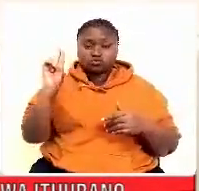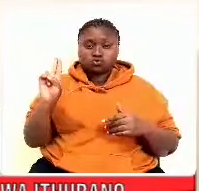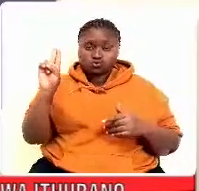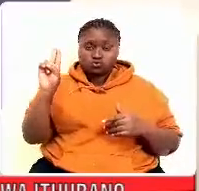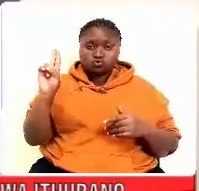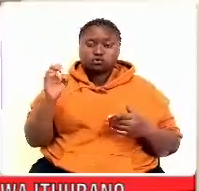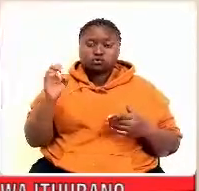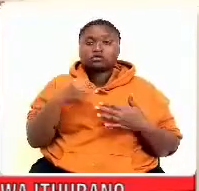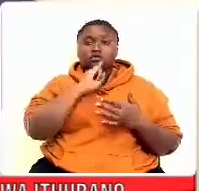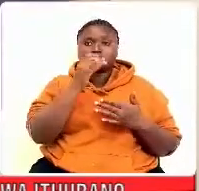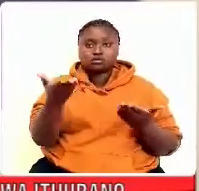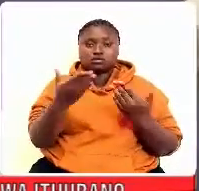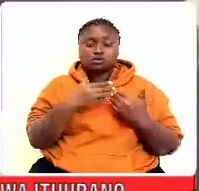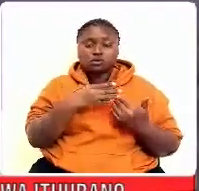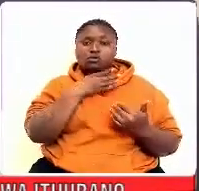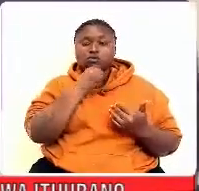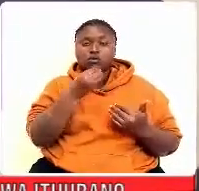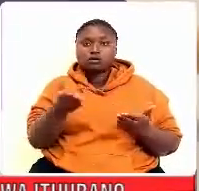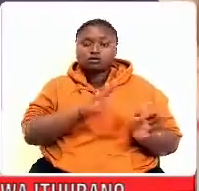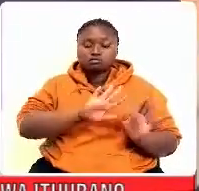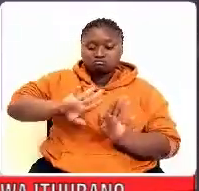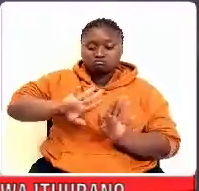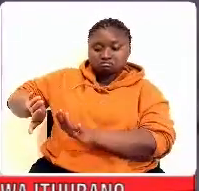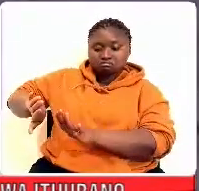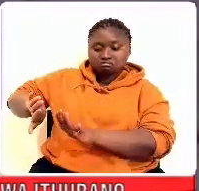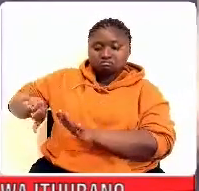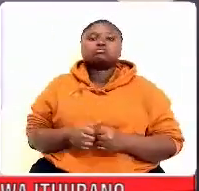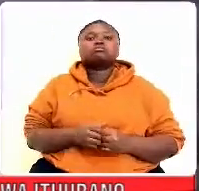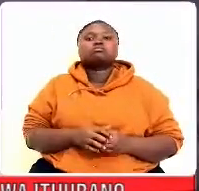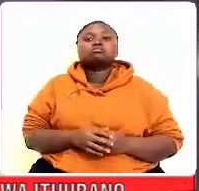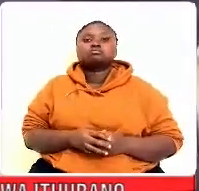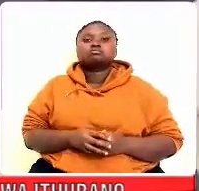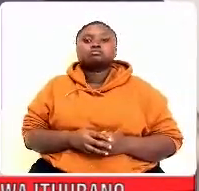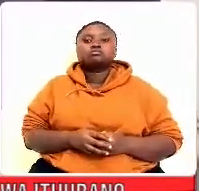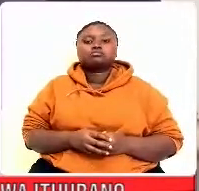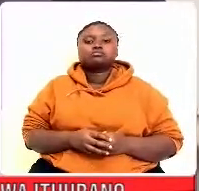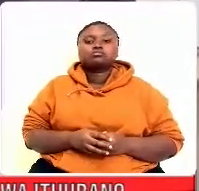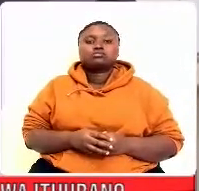wa Kenyatta daleda kukoro akieherera unene.